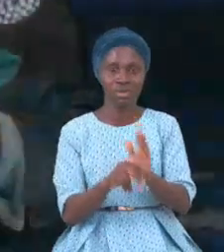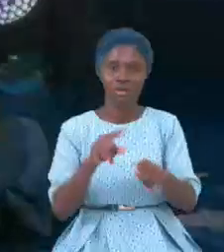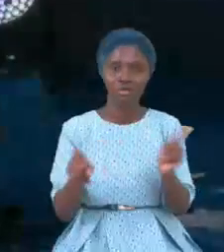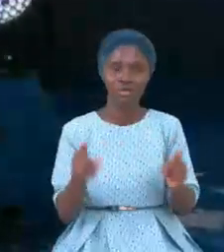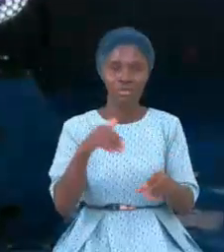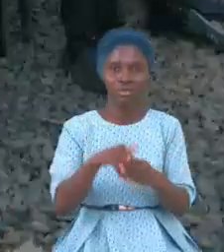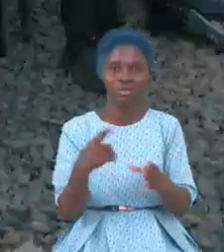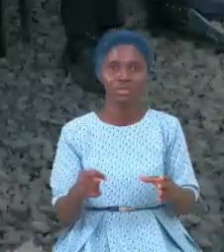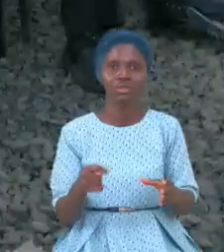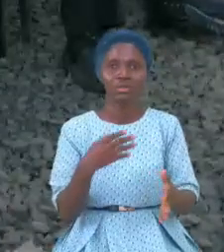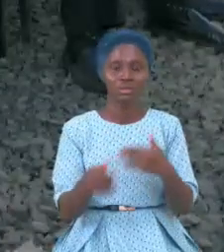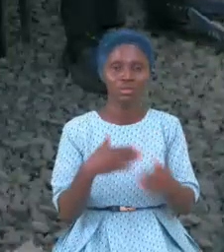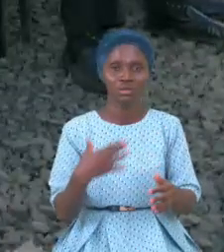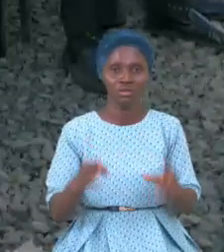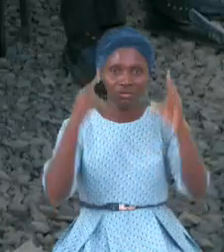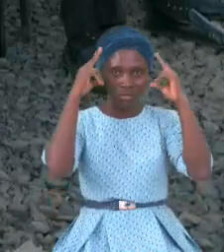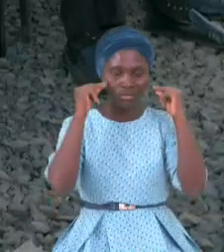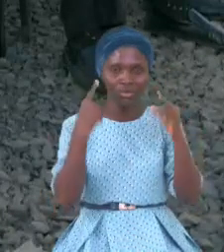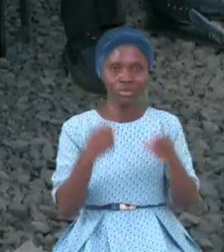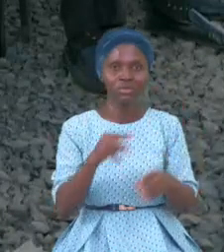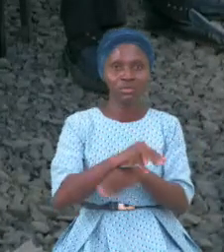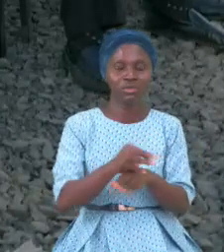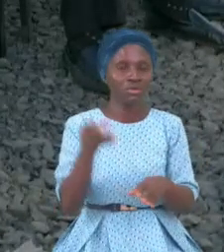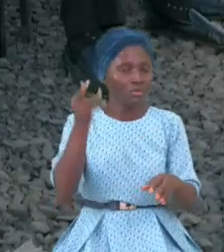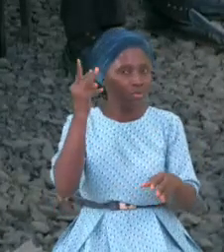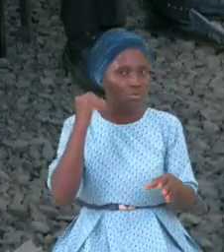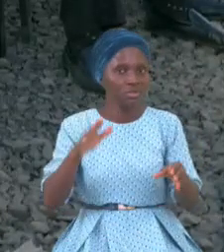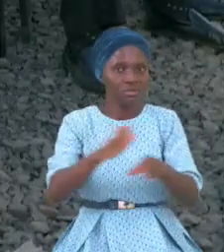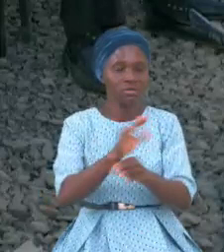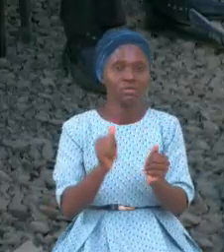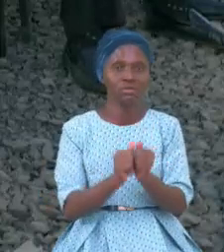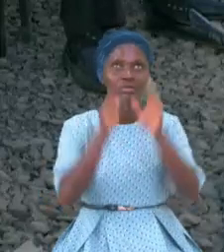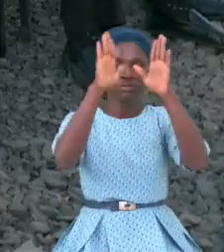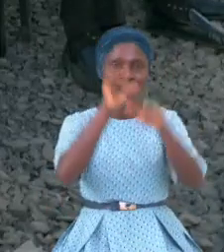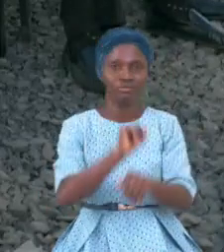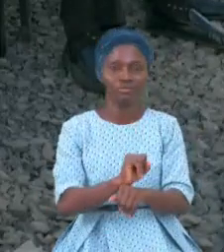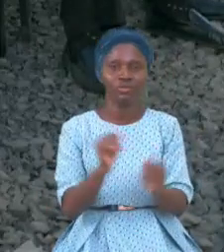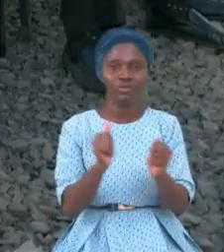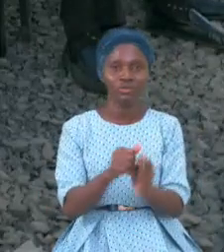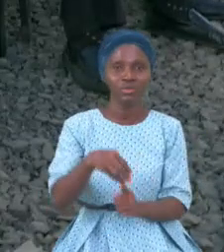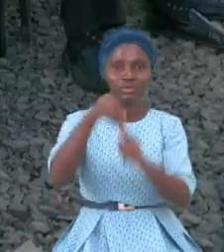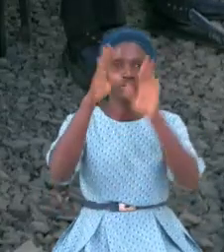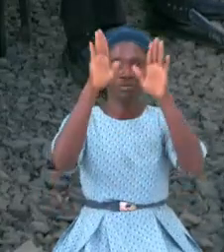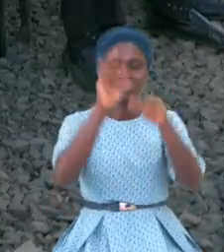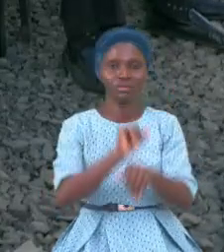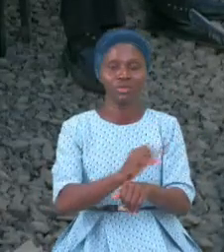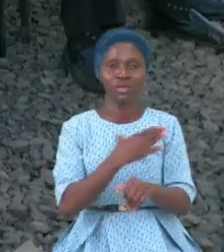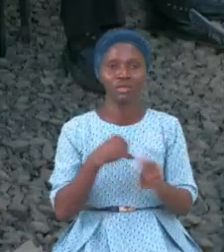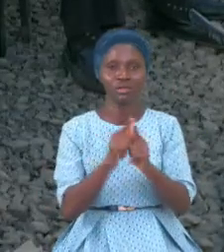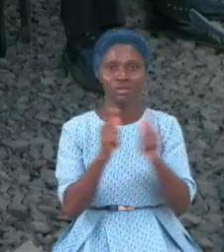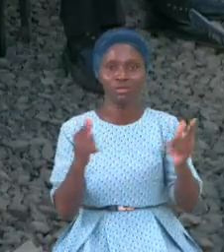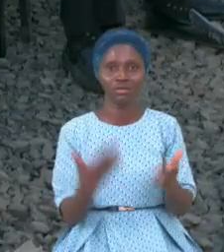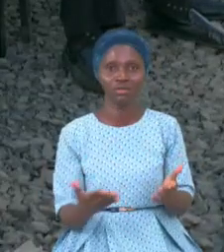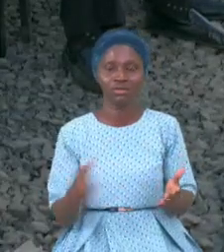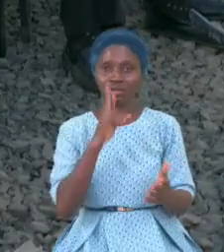was filled with the miraculous, with the supernatural, and great things were done.